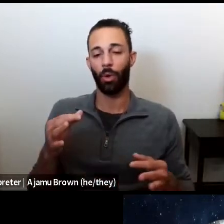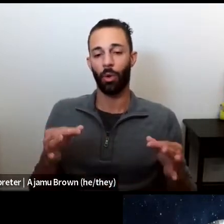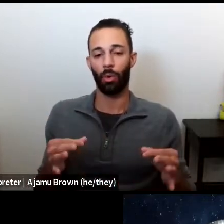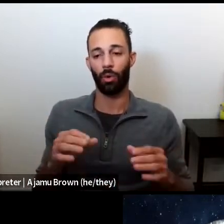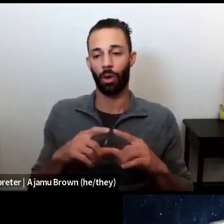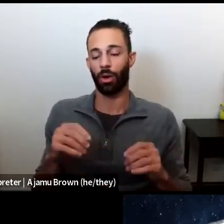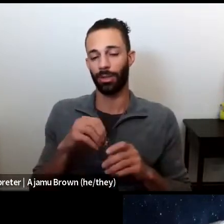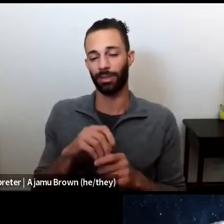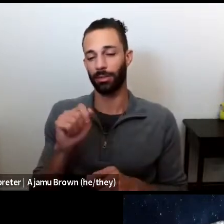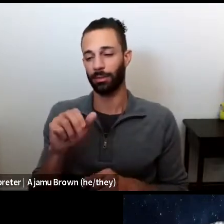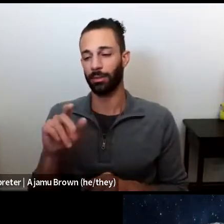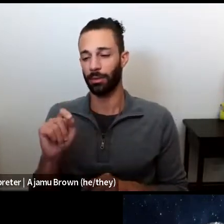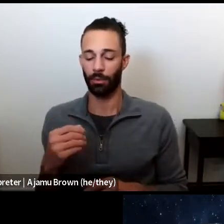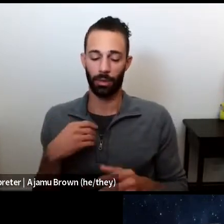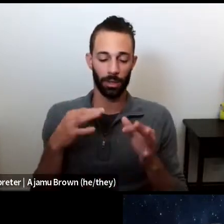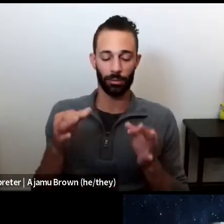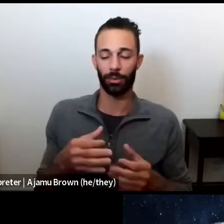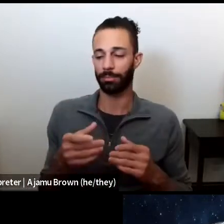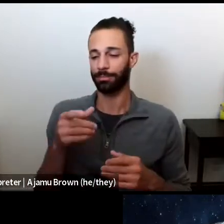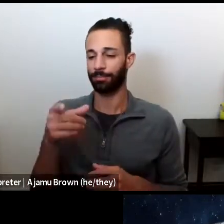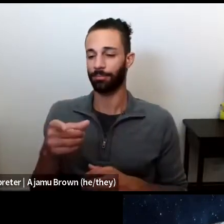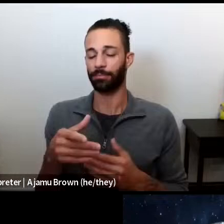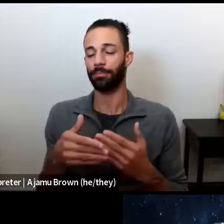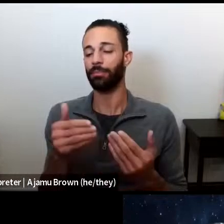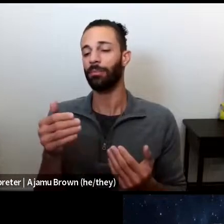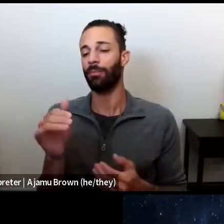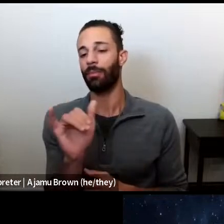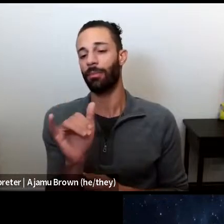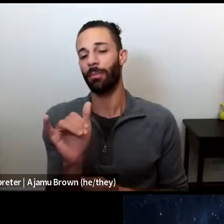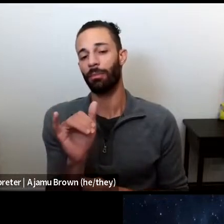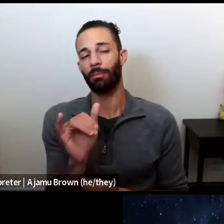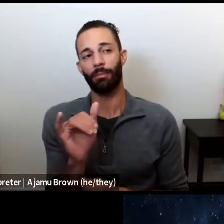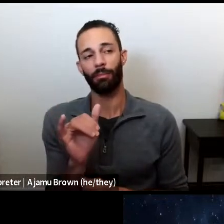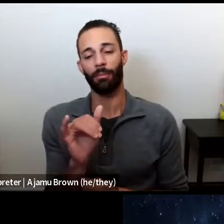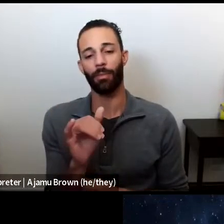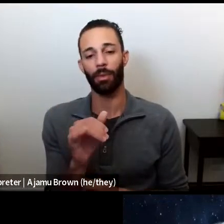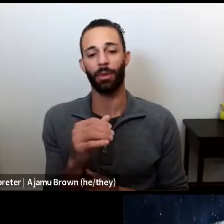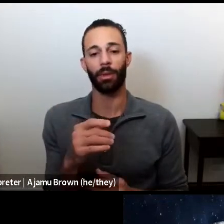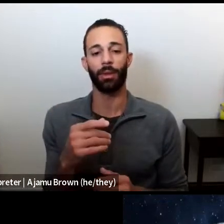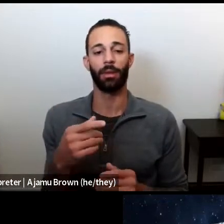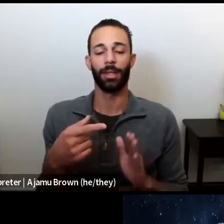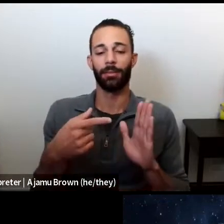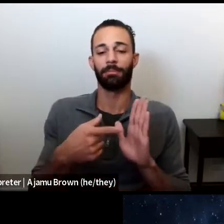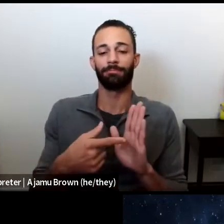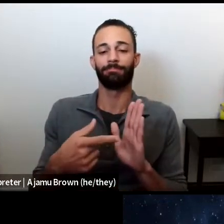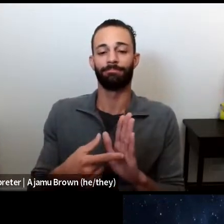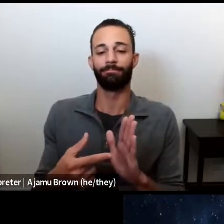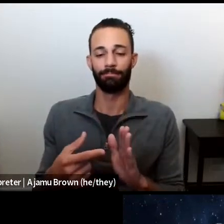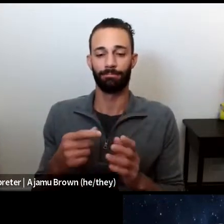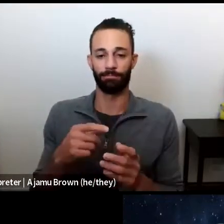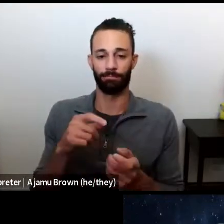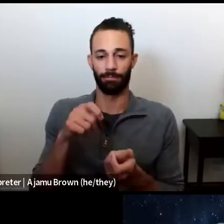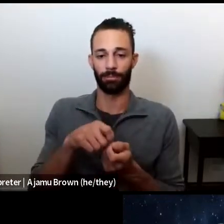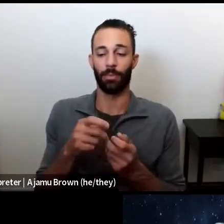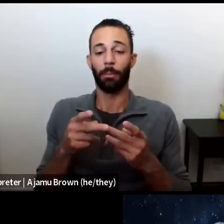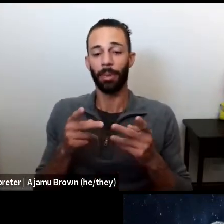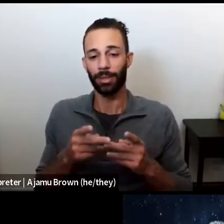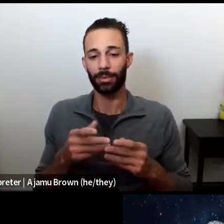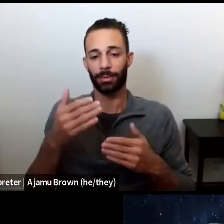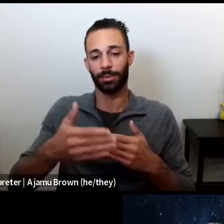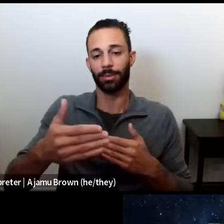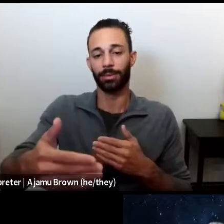I like to describe them as almost like indicating points in a journey or also specific people, right? And I